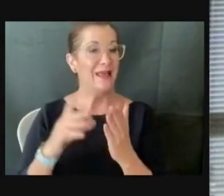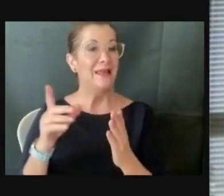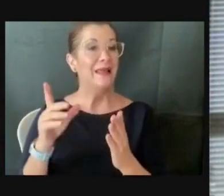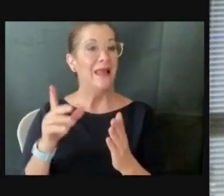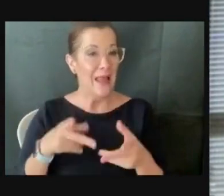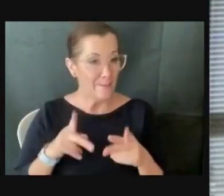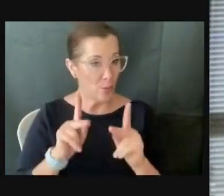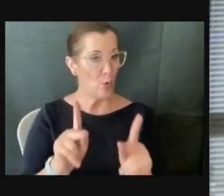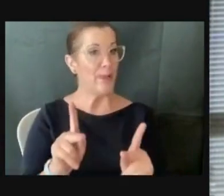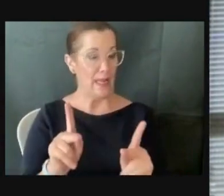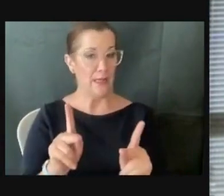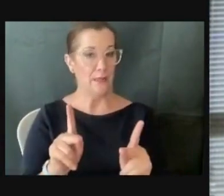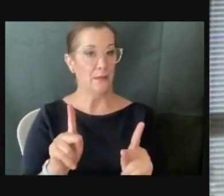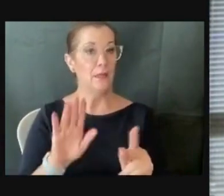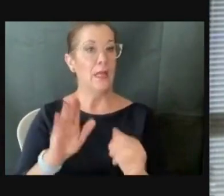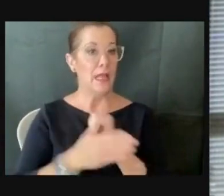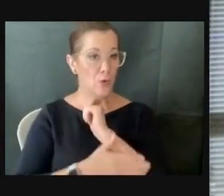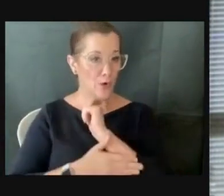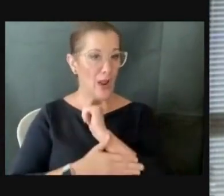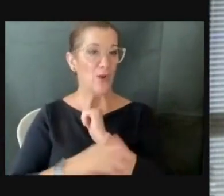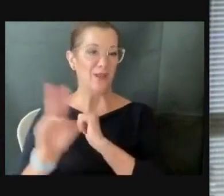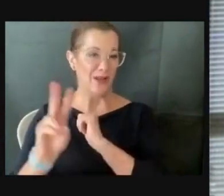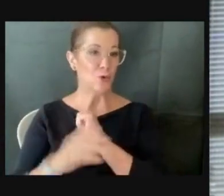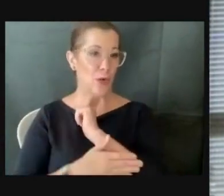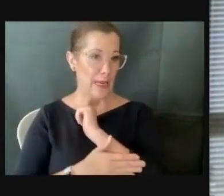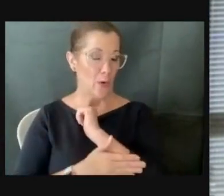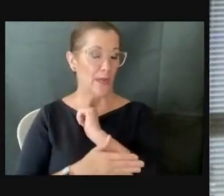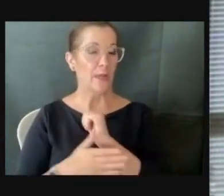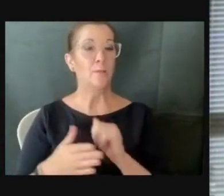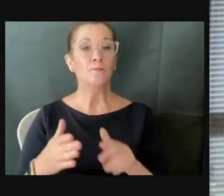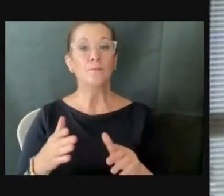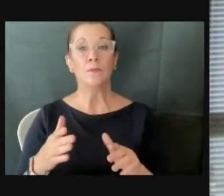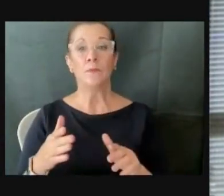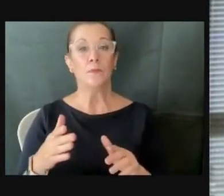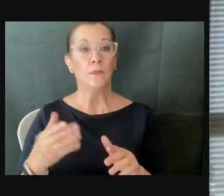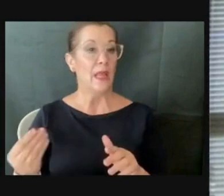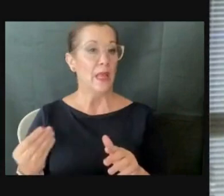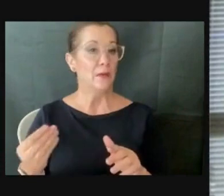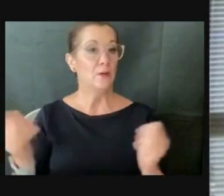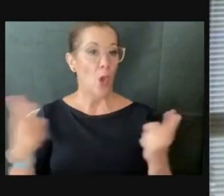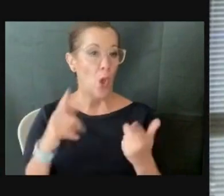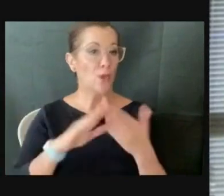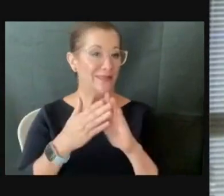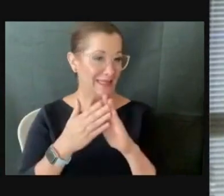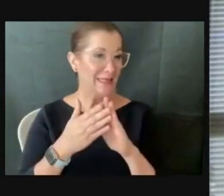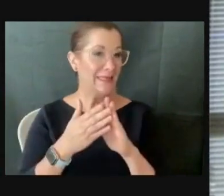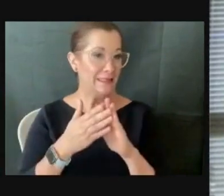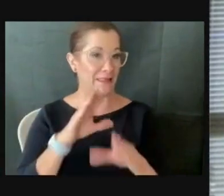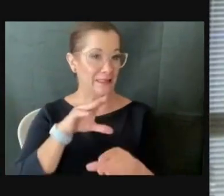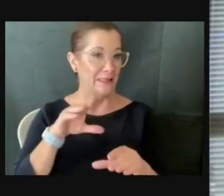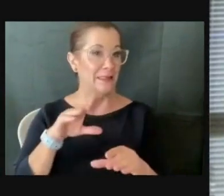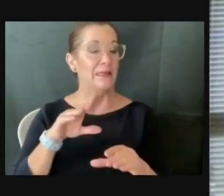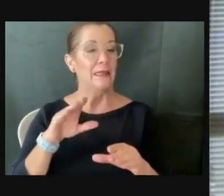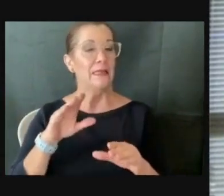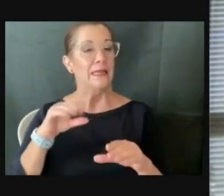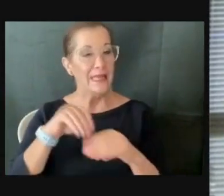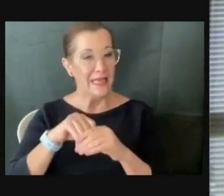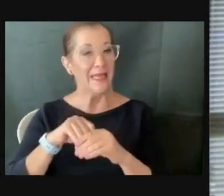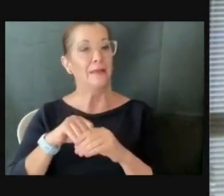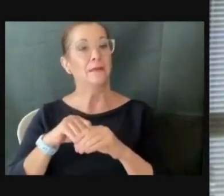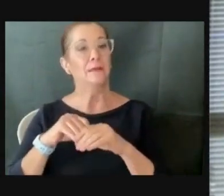permitted in the county of Ventura, and then all cities in the county of Ventura,